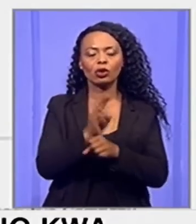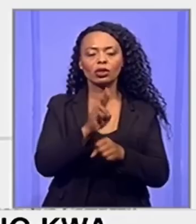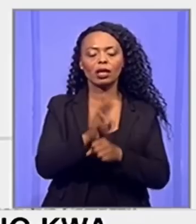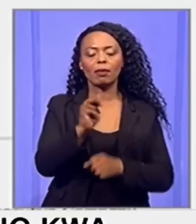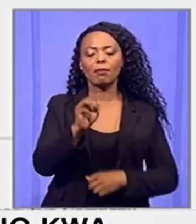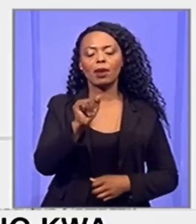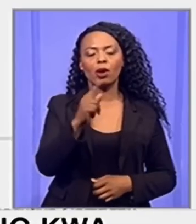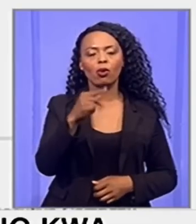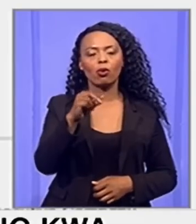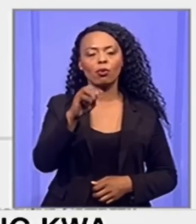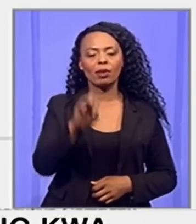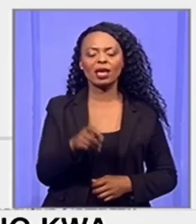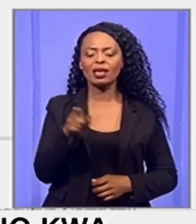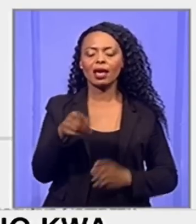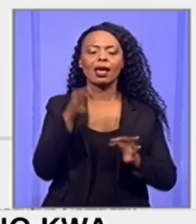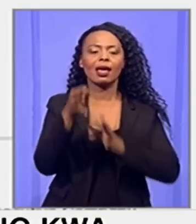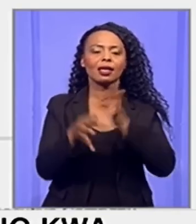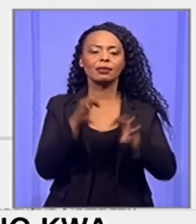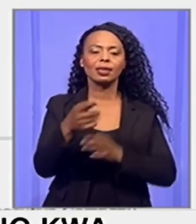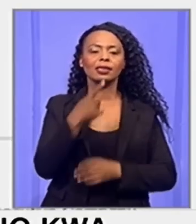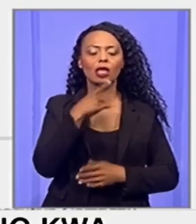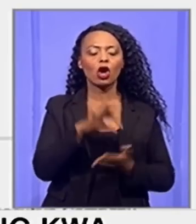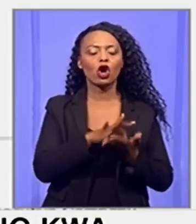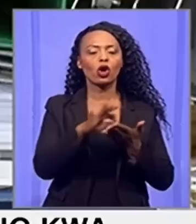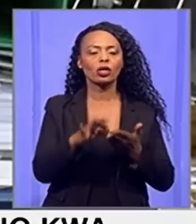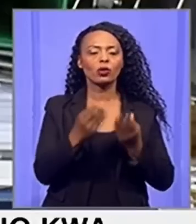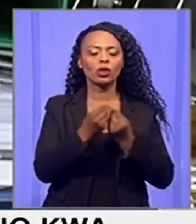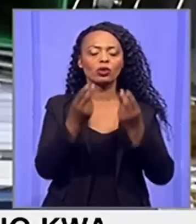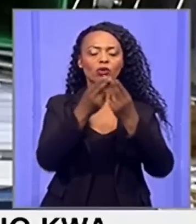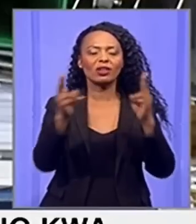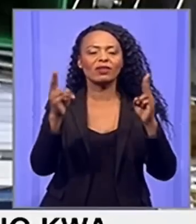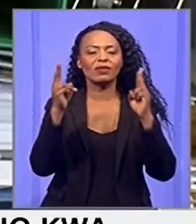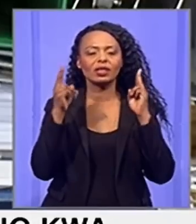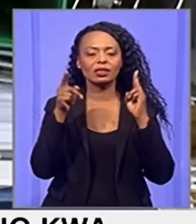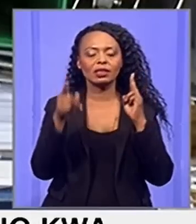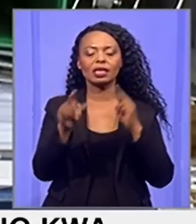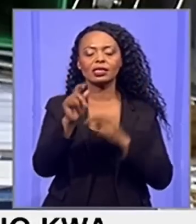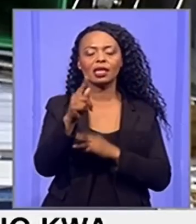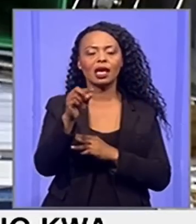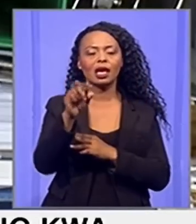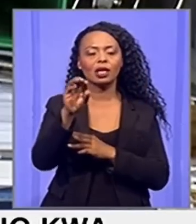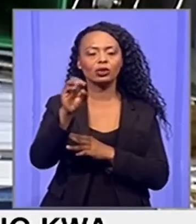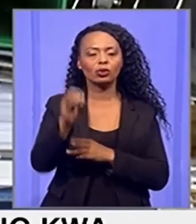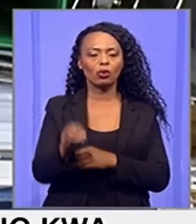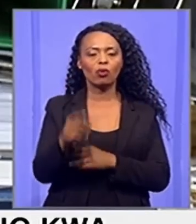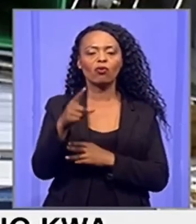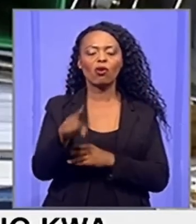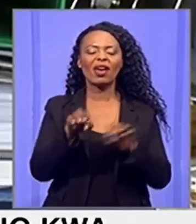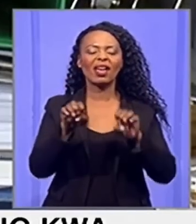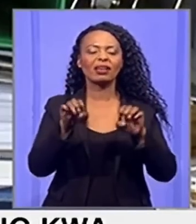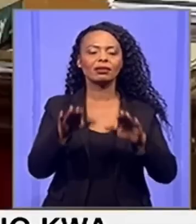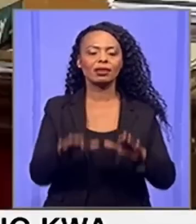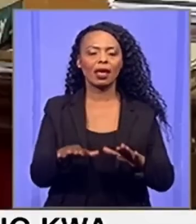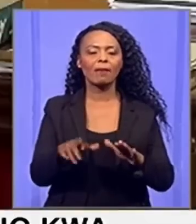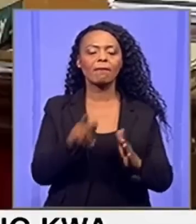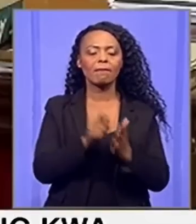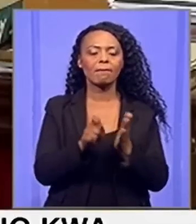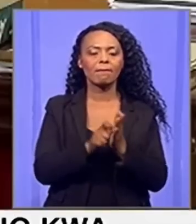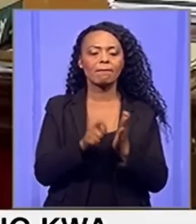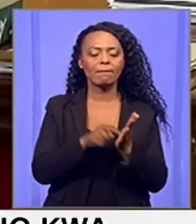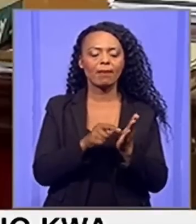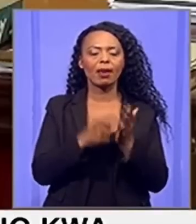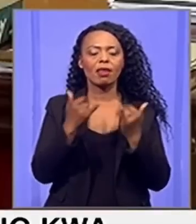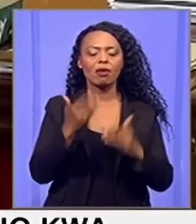Magome Masike o tlhalositse gore kontraka ya bone le Yunibesithi ya Sefako Makgatho go tsamaisa ditlhatlhobo tsa boto e ne ya fitlha